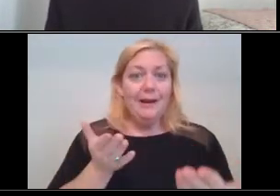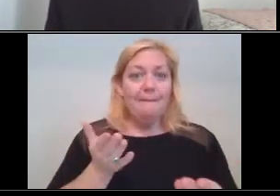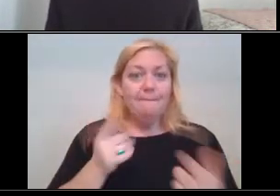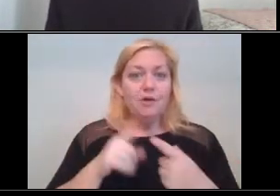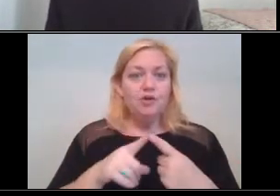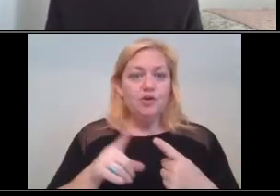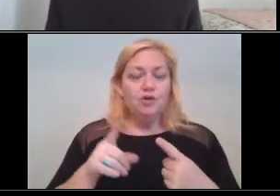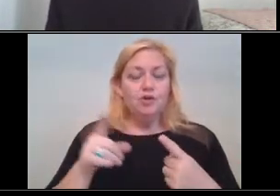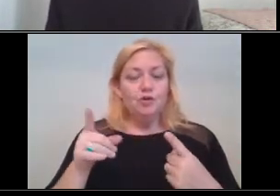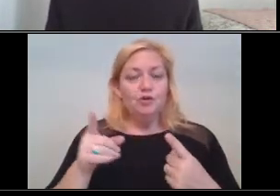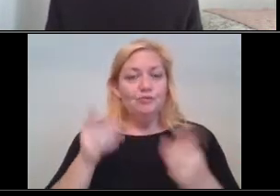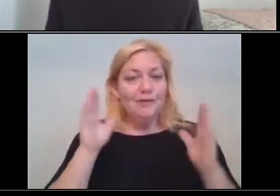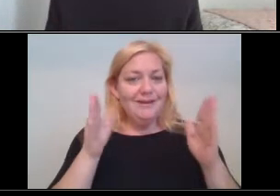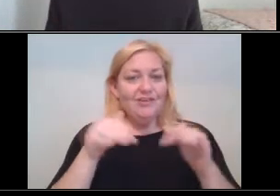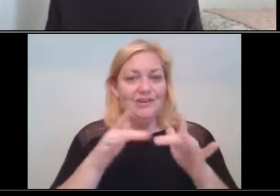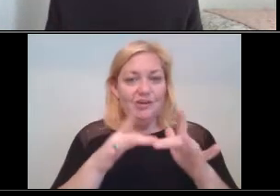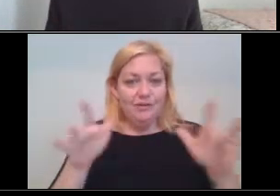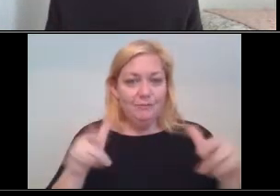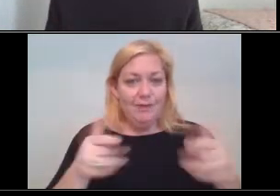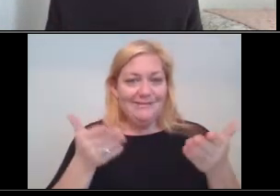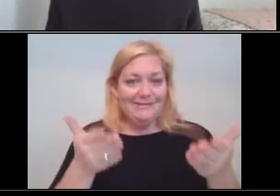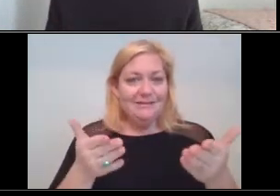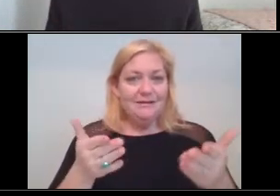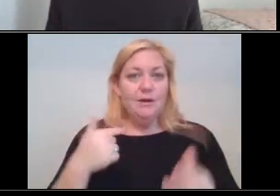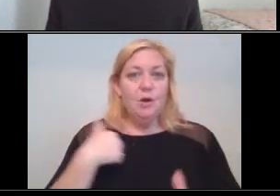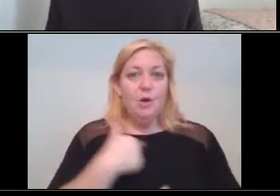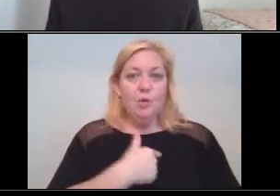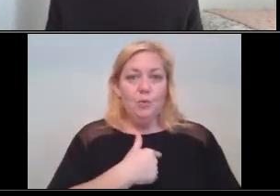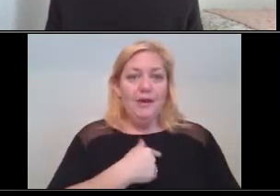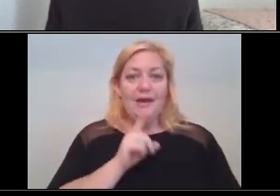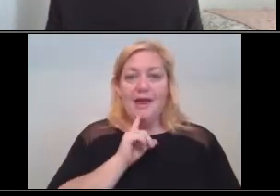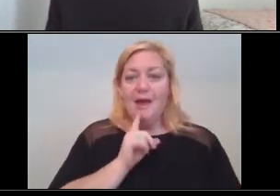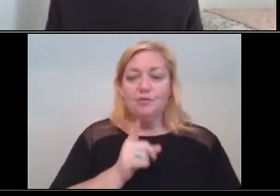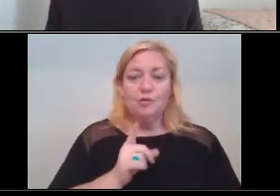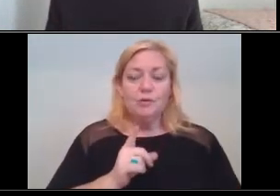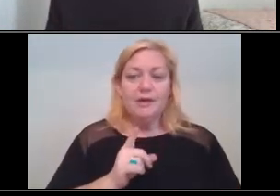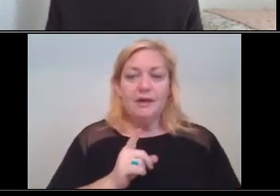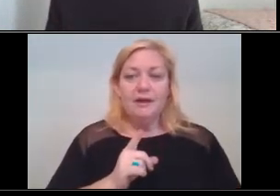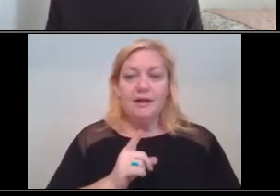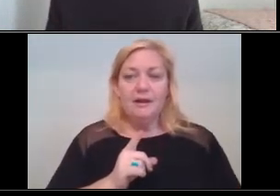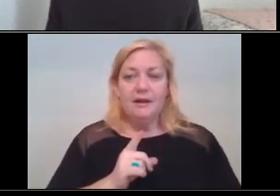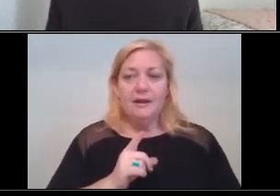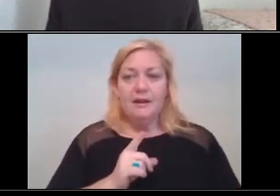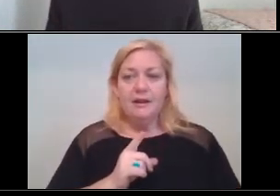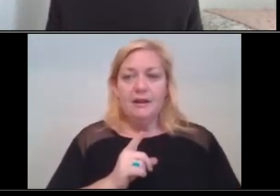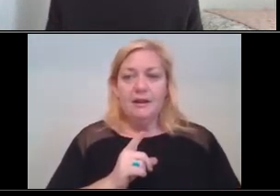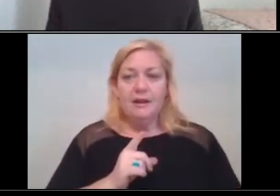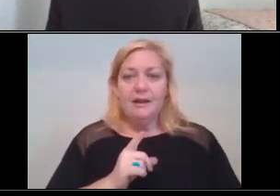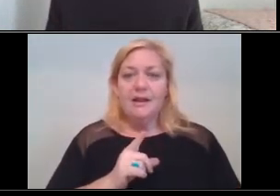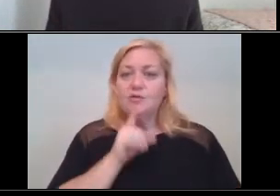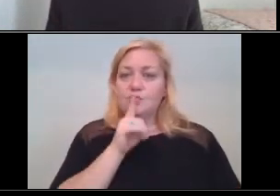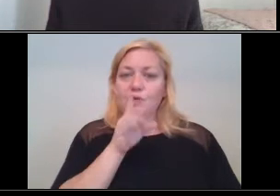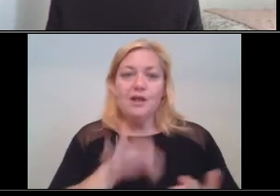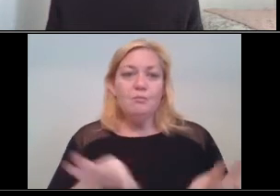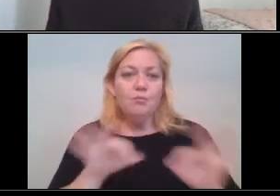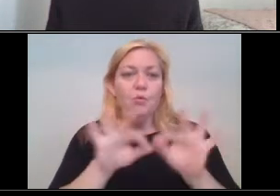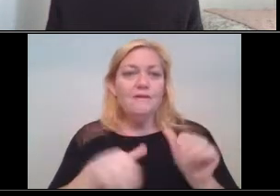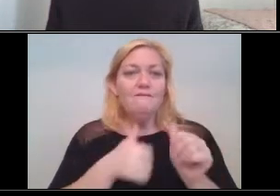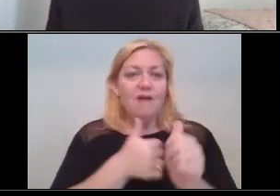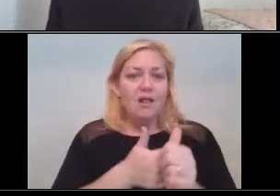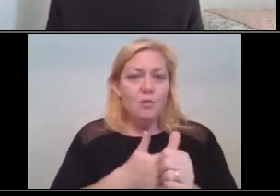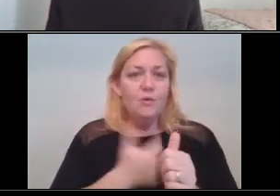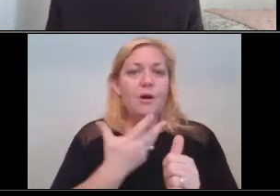light here in this space. And we absolutely, it's very important to follow up and